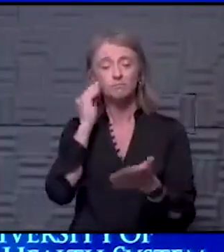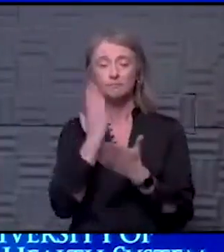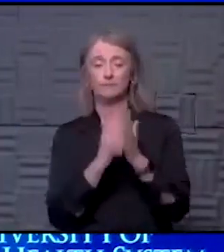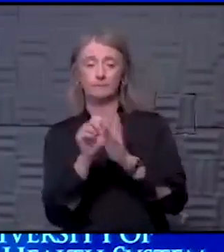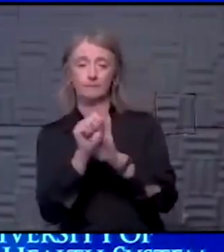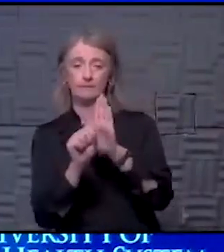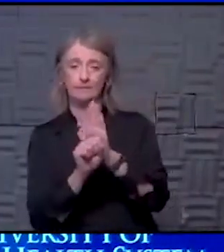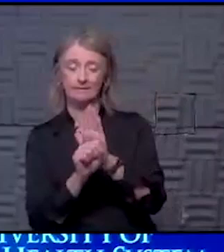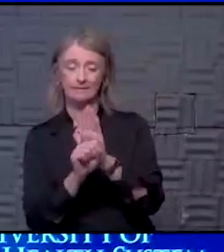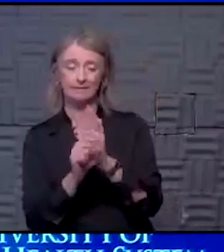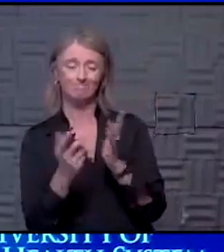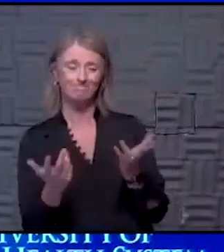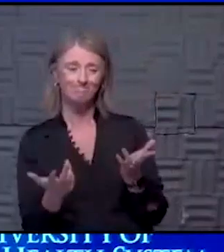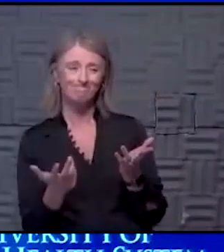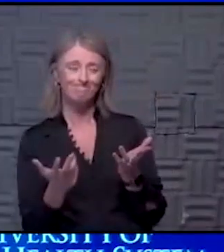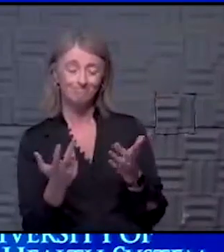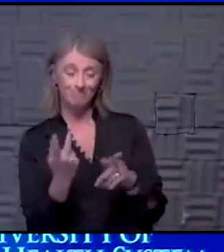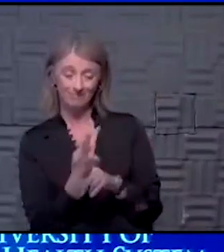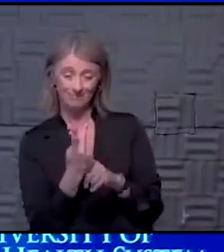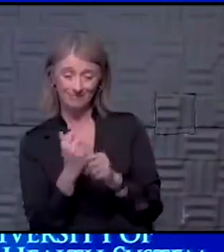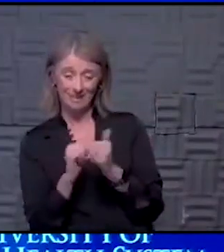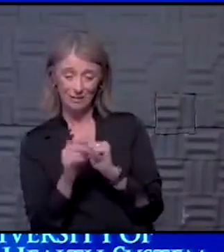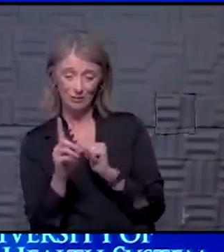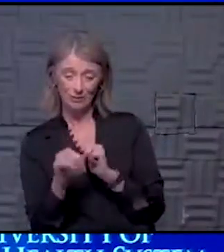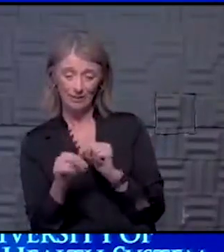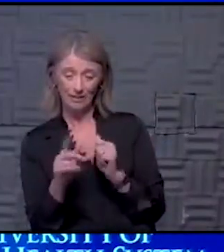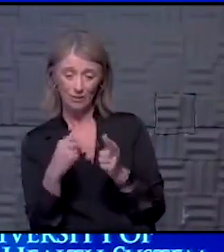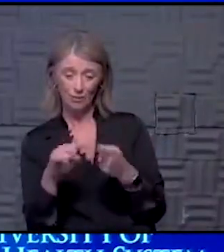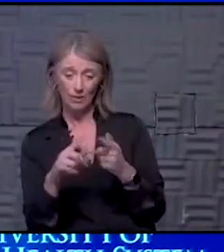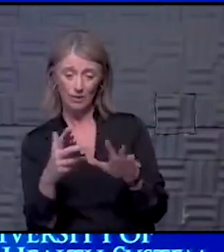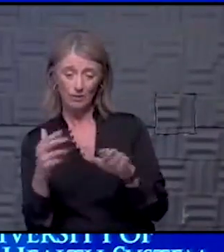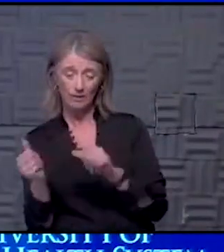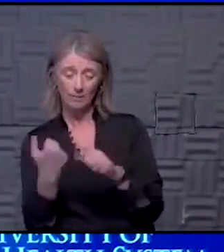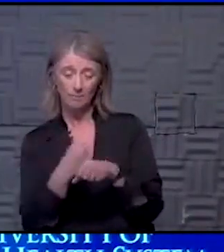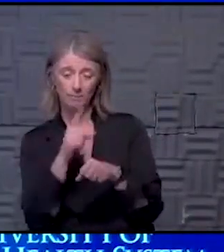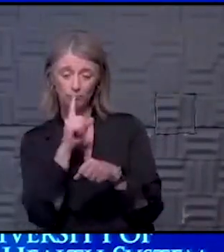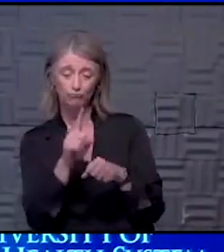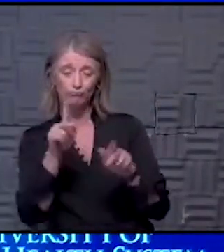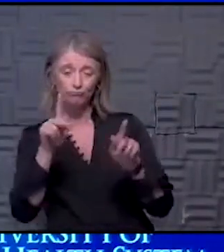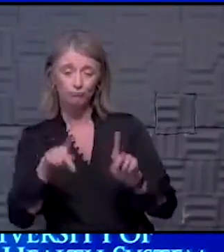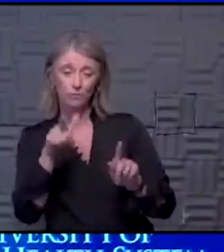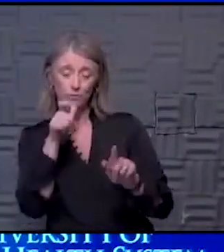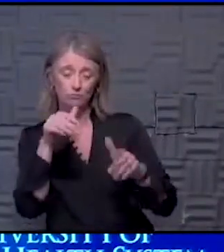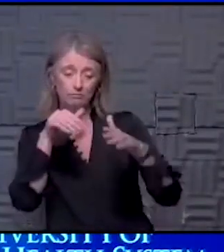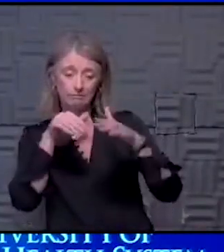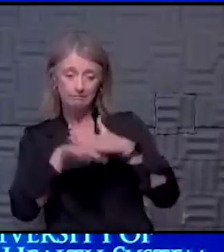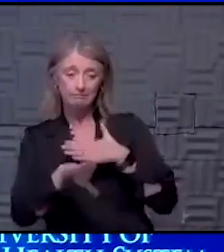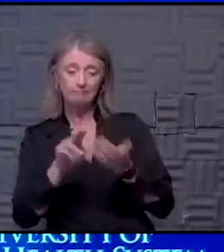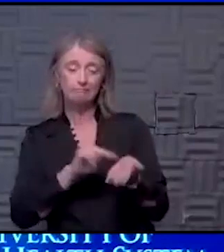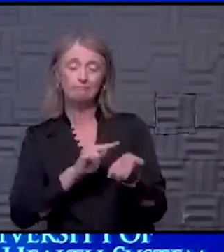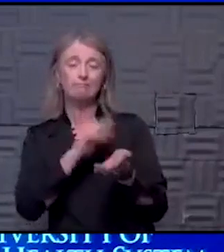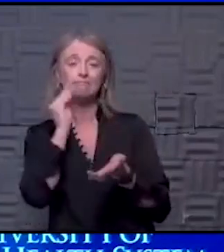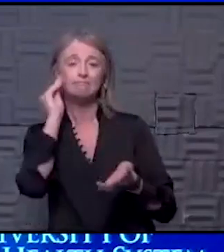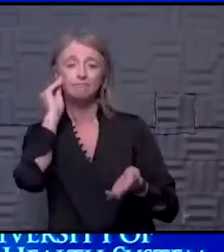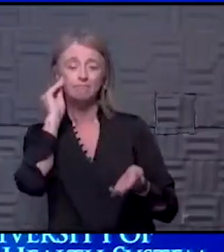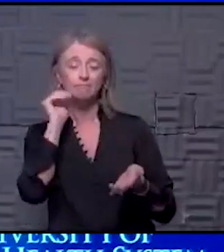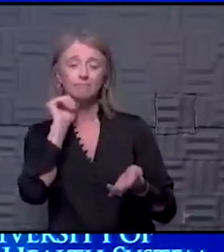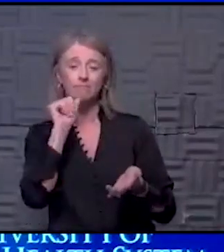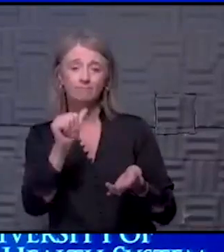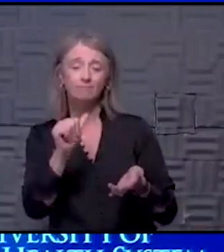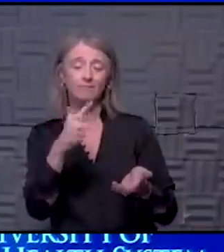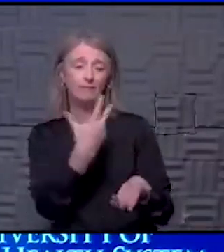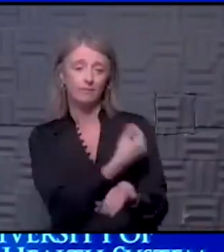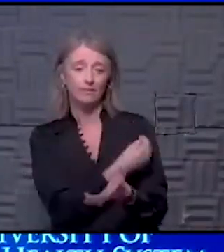states have sort of said, can you figure out how to do that at the time of discharge, how to make sure that someone who's going to a skilled nursing facility who's not